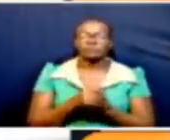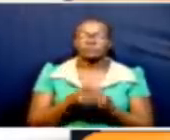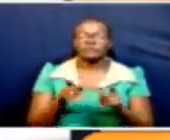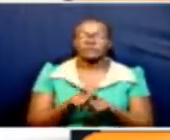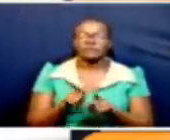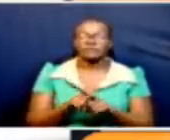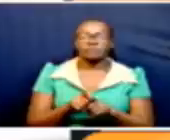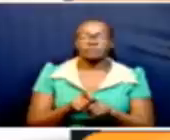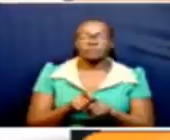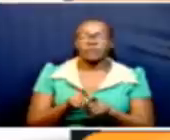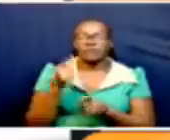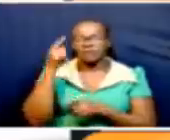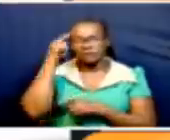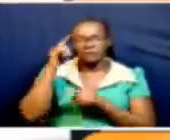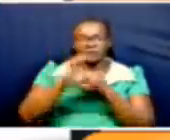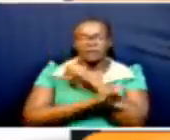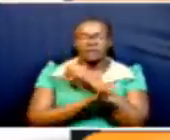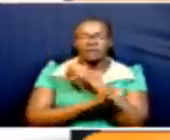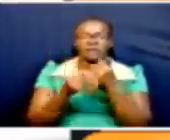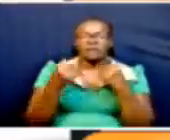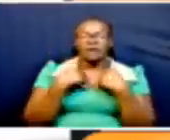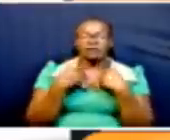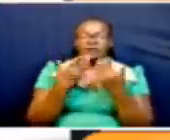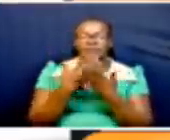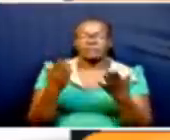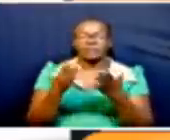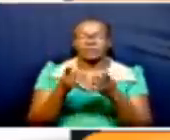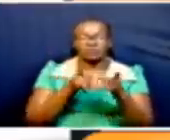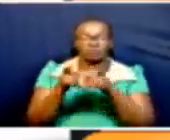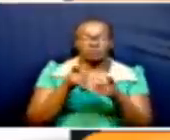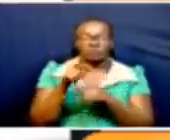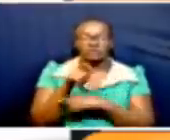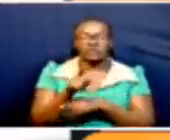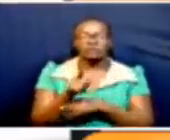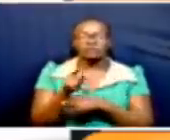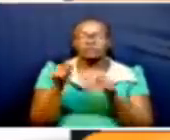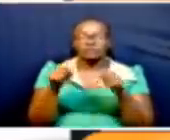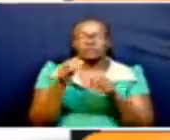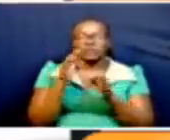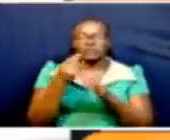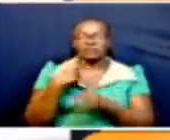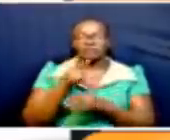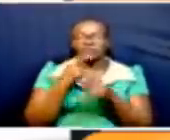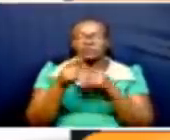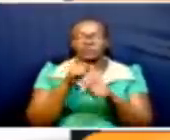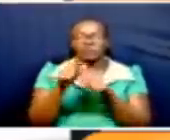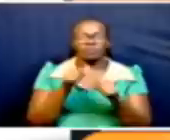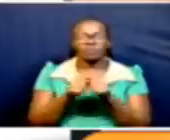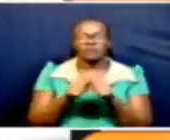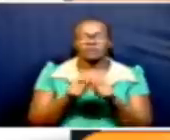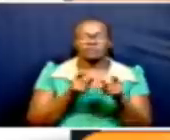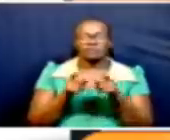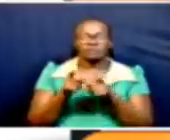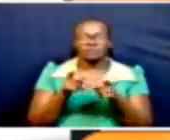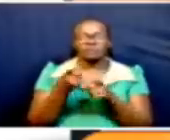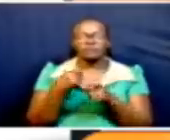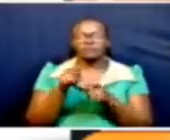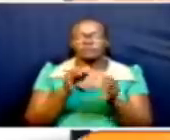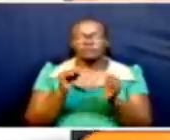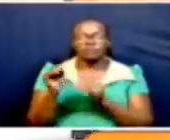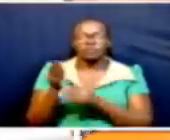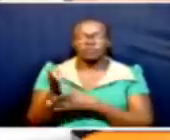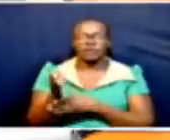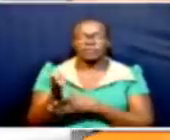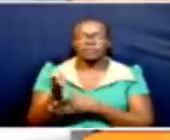control. If we say today we are talking about mercury and sugar, everybody forgets the other one, we go for mercury. My